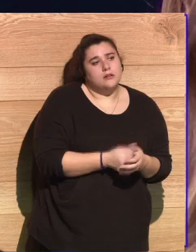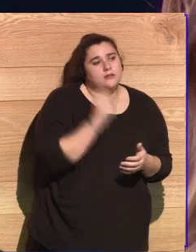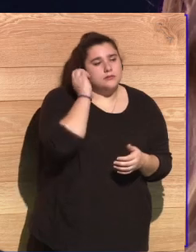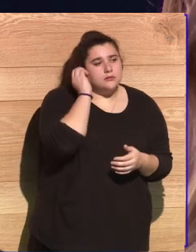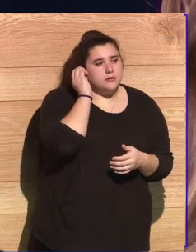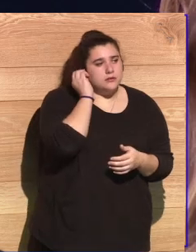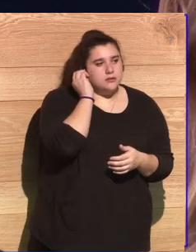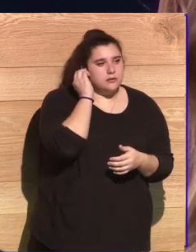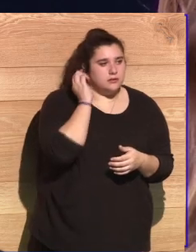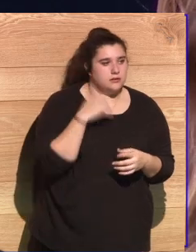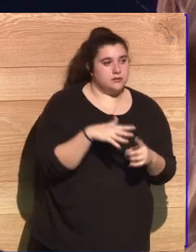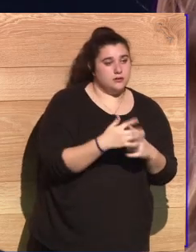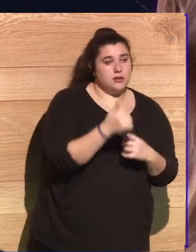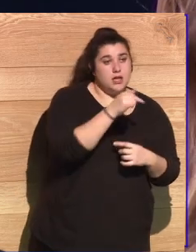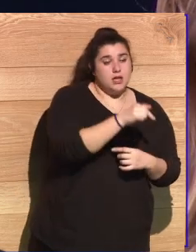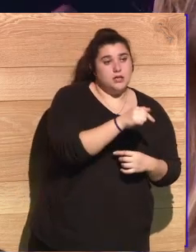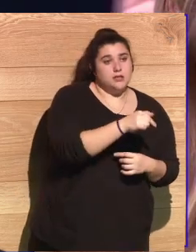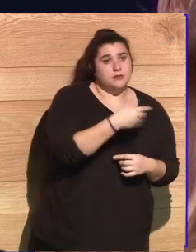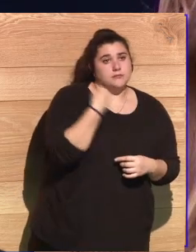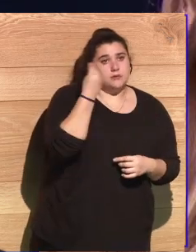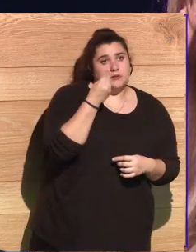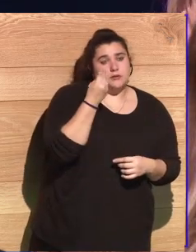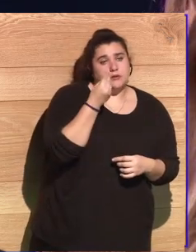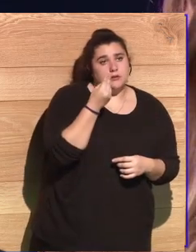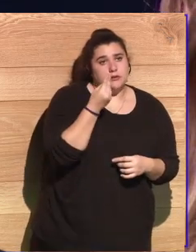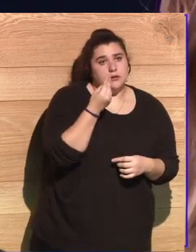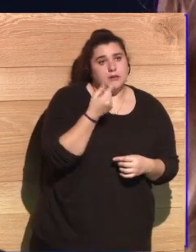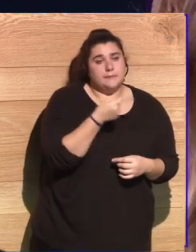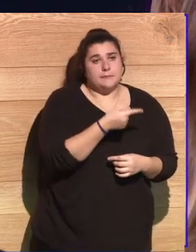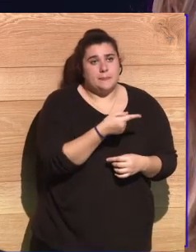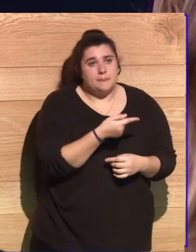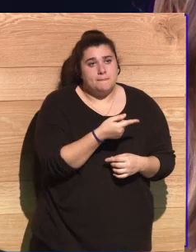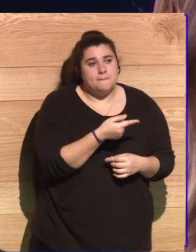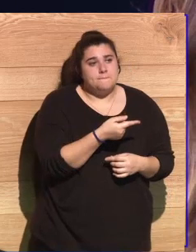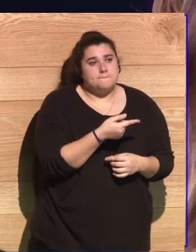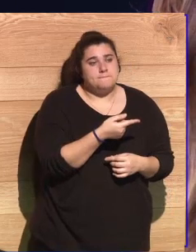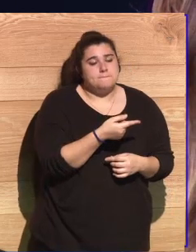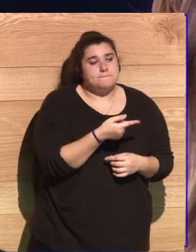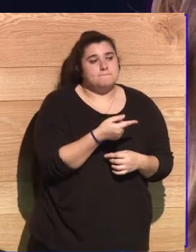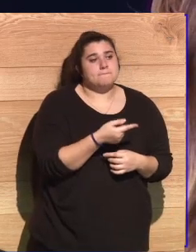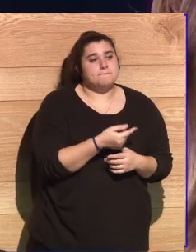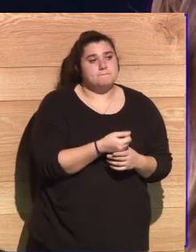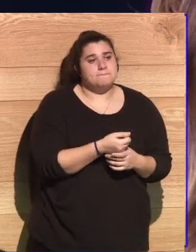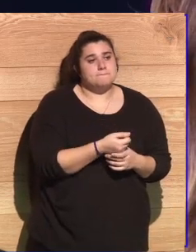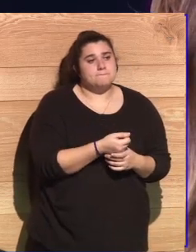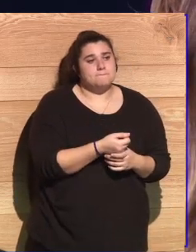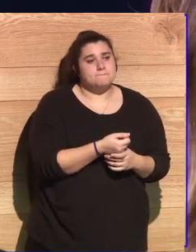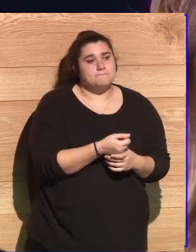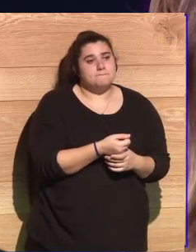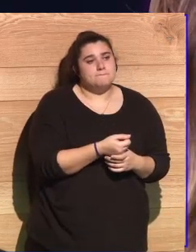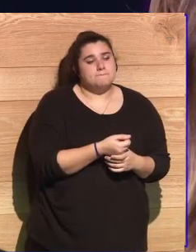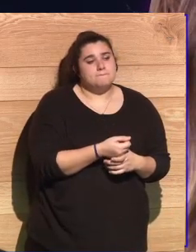feel right the first time. And it was because I was trying to write what I thought was a traditional memoir where you start with